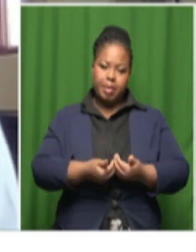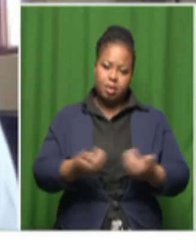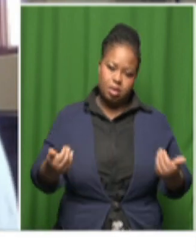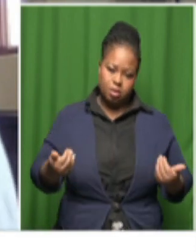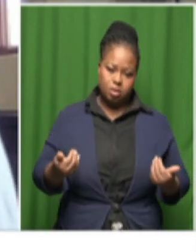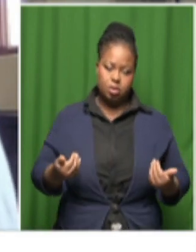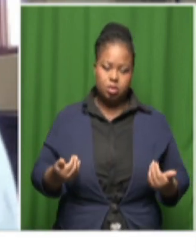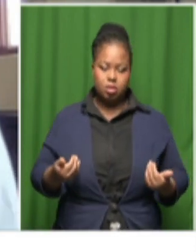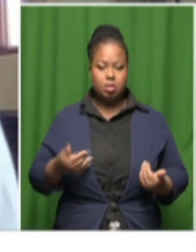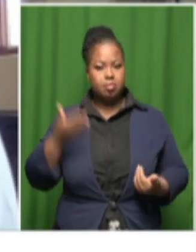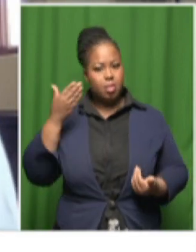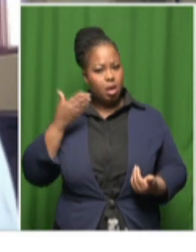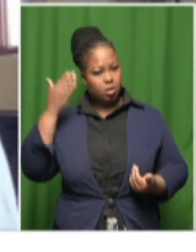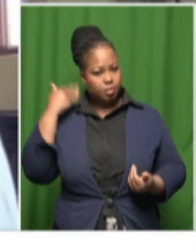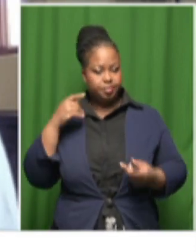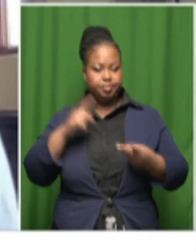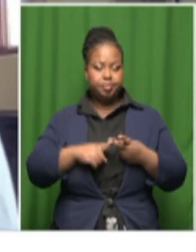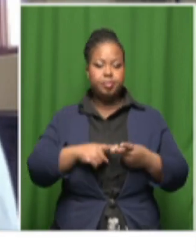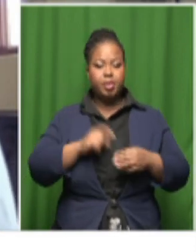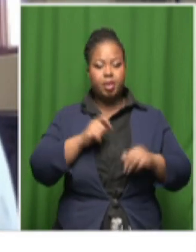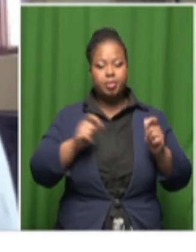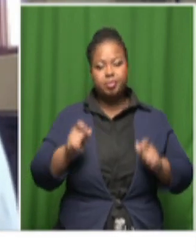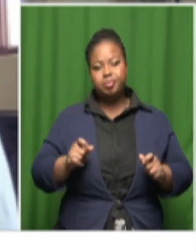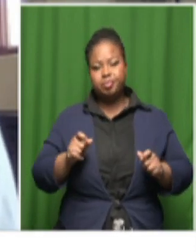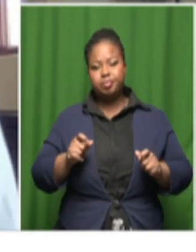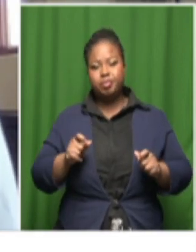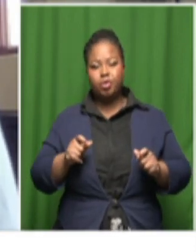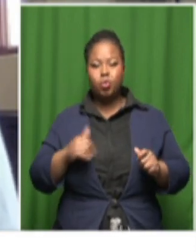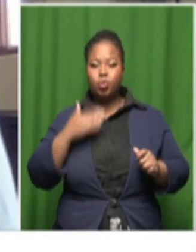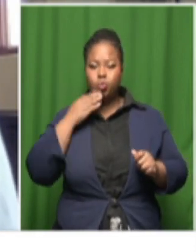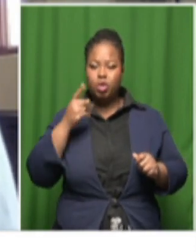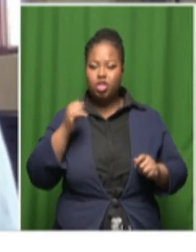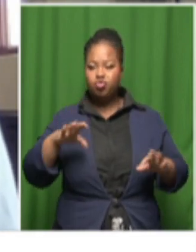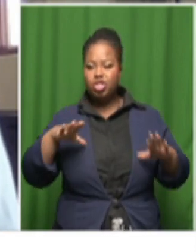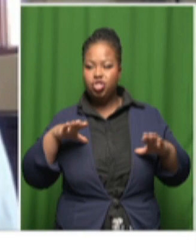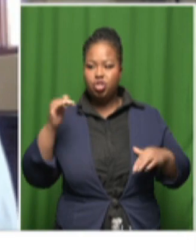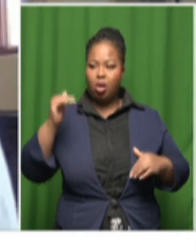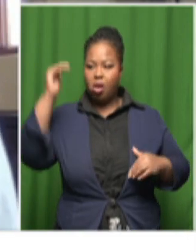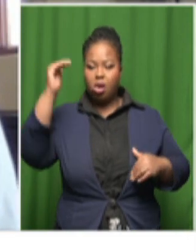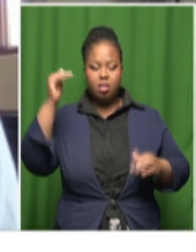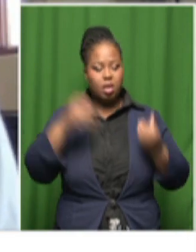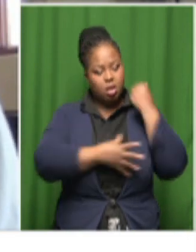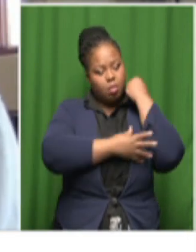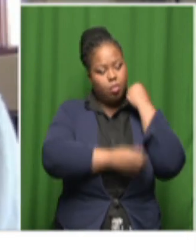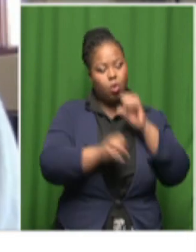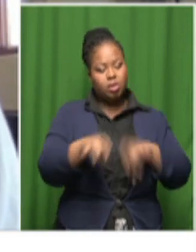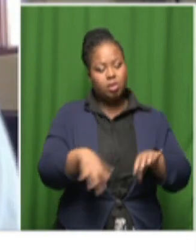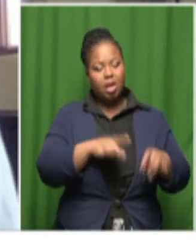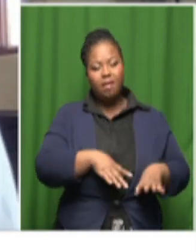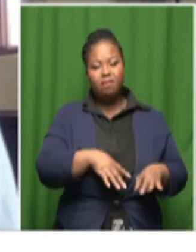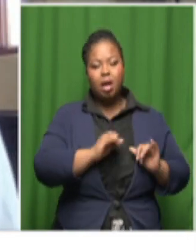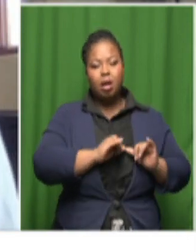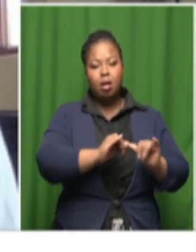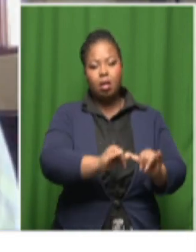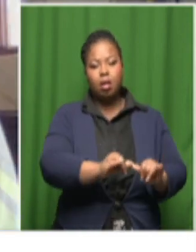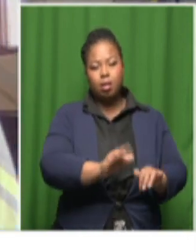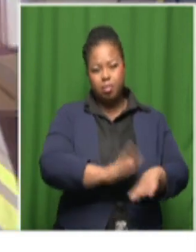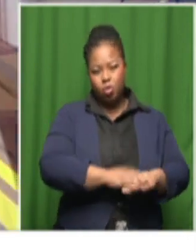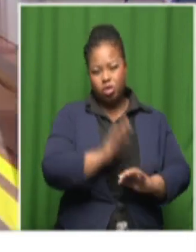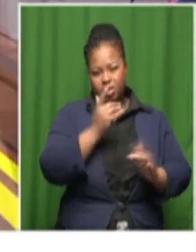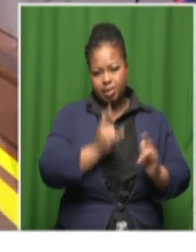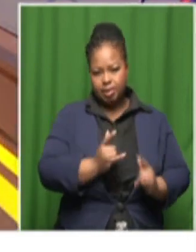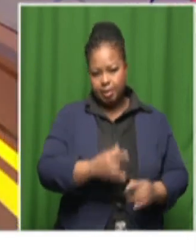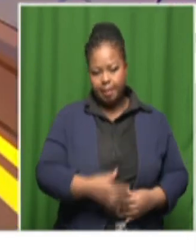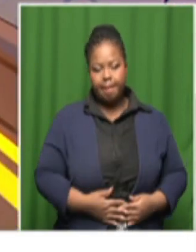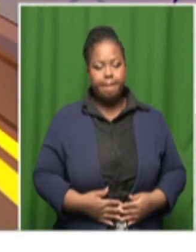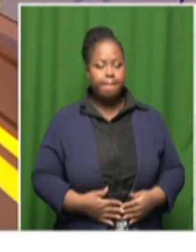middle-class residents and political elites towards the ongoing suffering and violence in the inner city. I mean, speak to